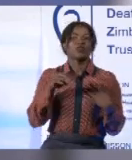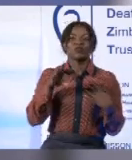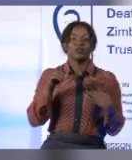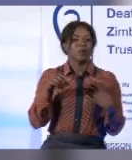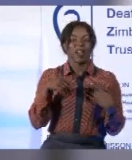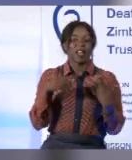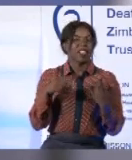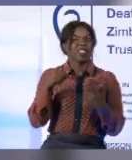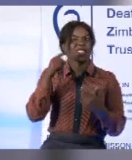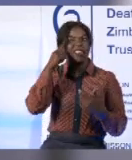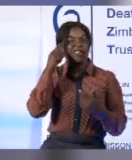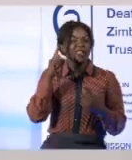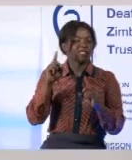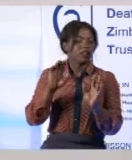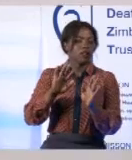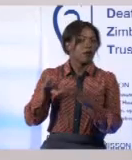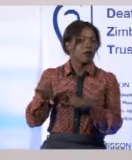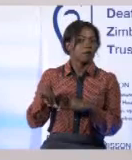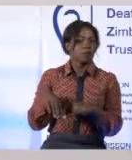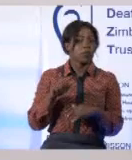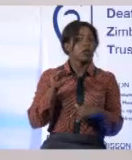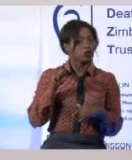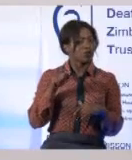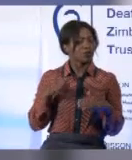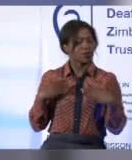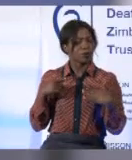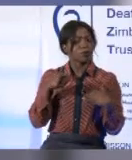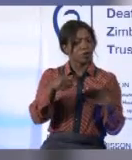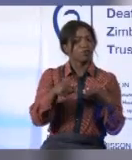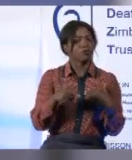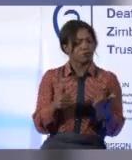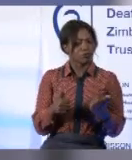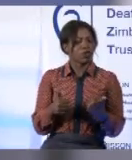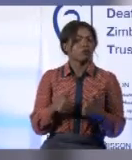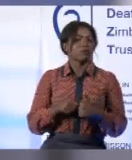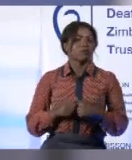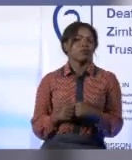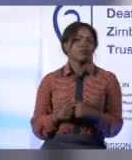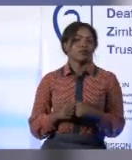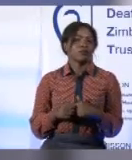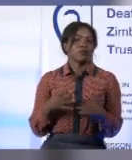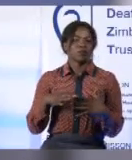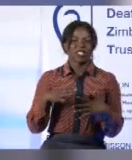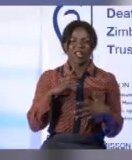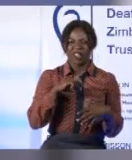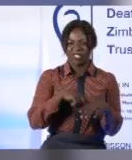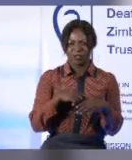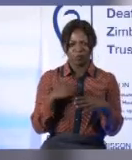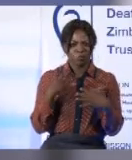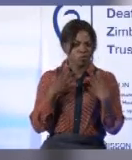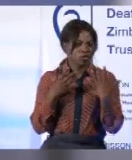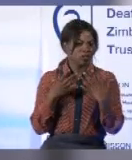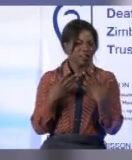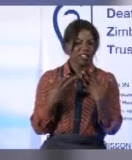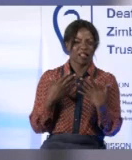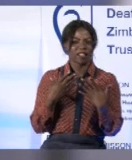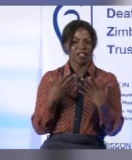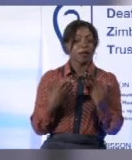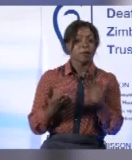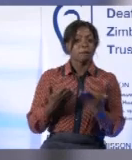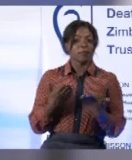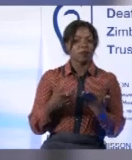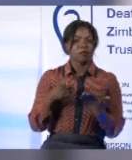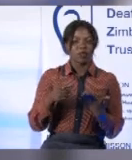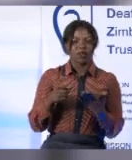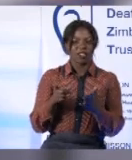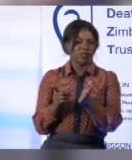I don't take time to think about that. You're actually enjoying it? Yeah, I'm enjoying it. And it also worries me, maybe if I didn't have this